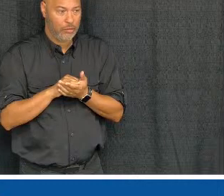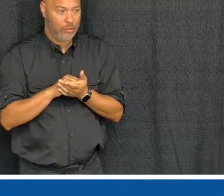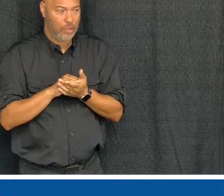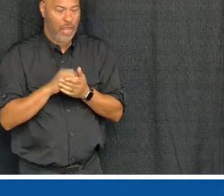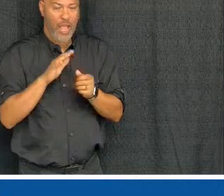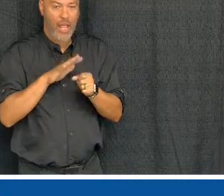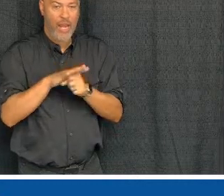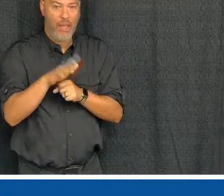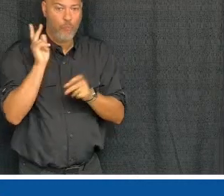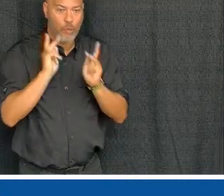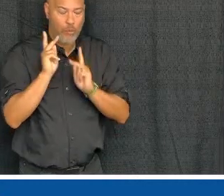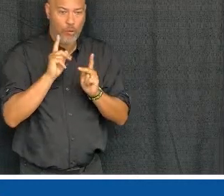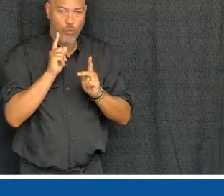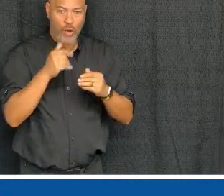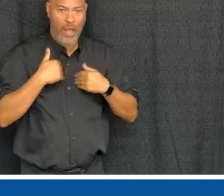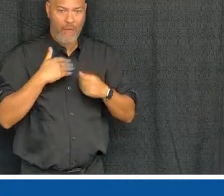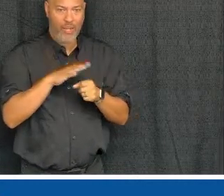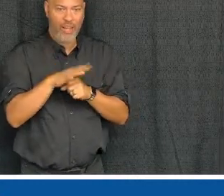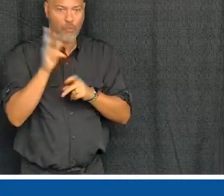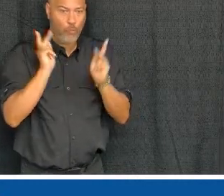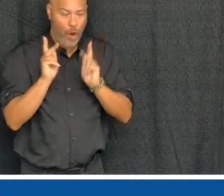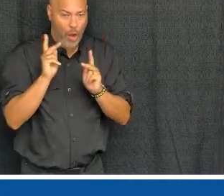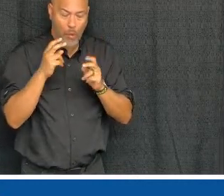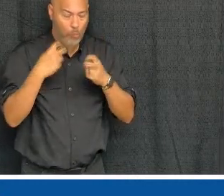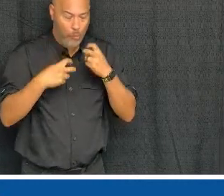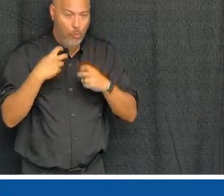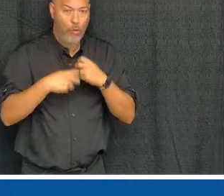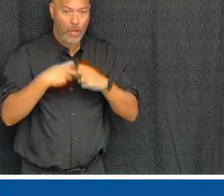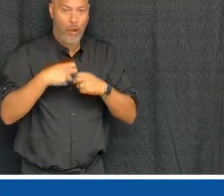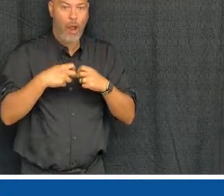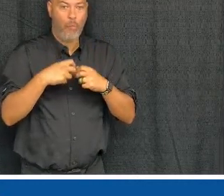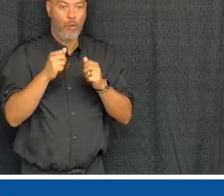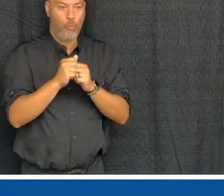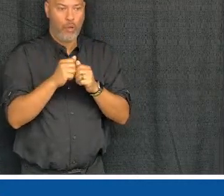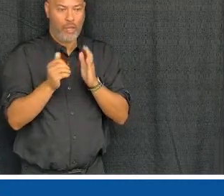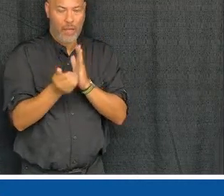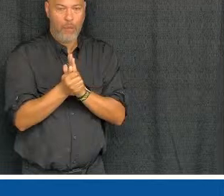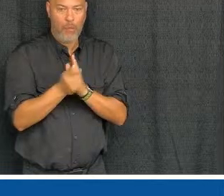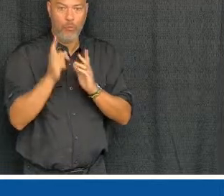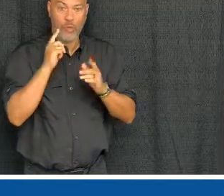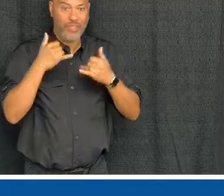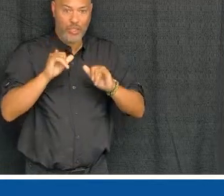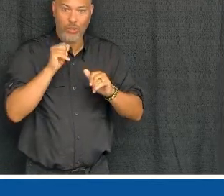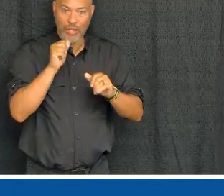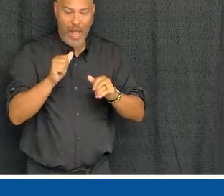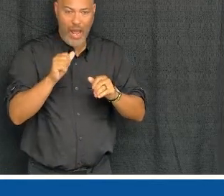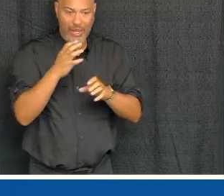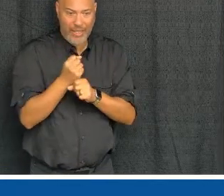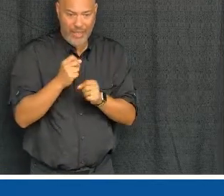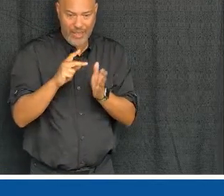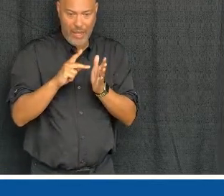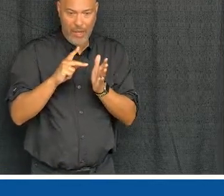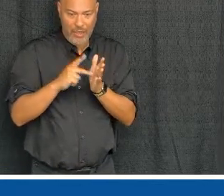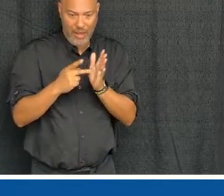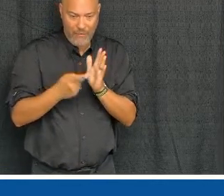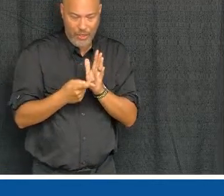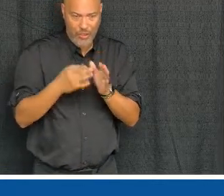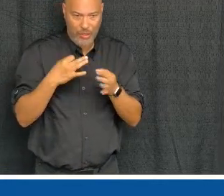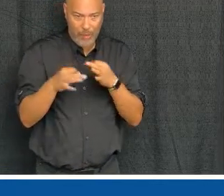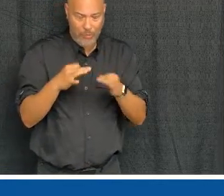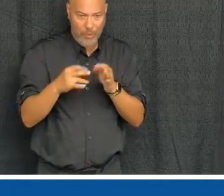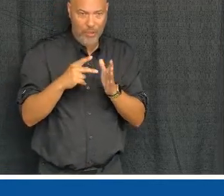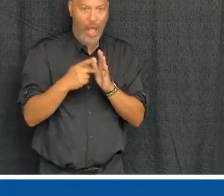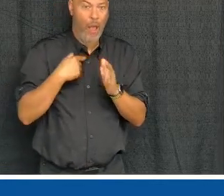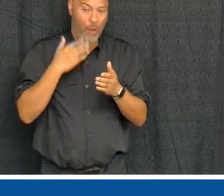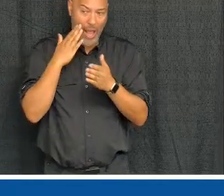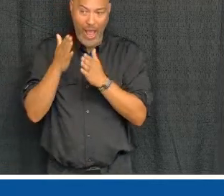enough people would have enough problem with enough of the amendment that we would still not get this definition updated, which we need to do. And I'm going to ask the